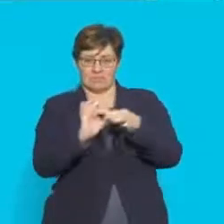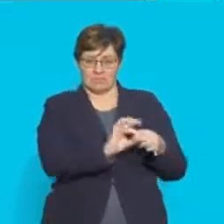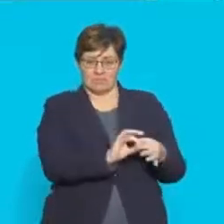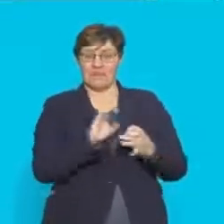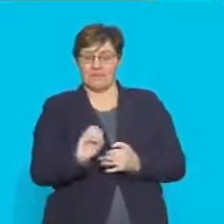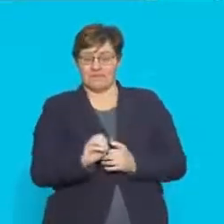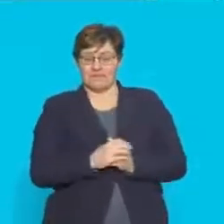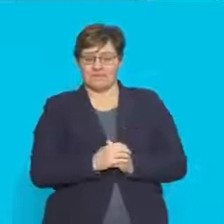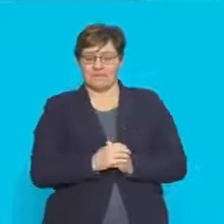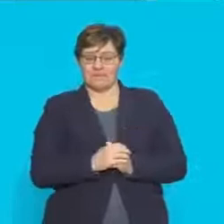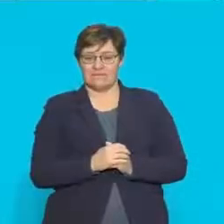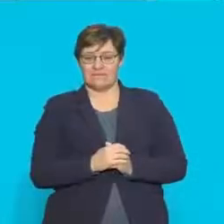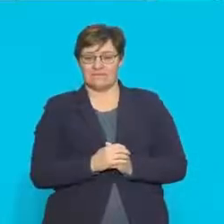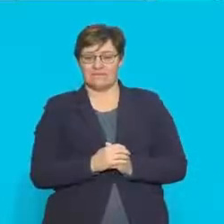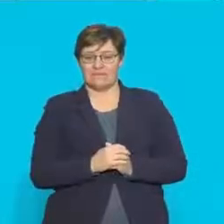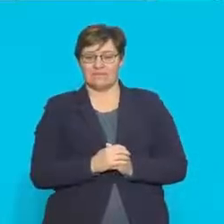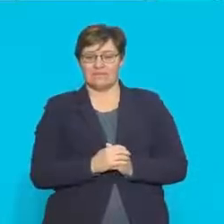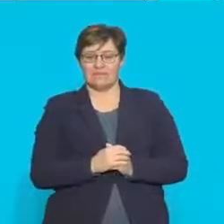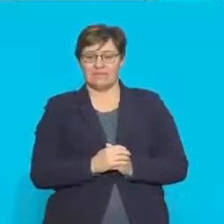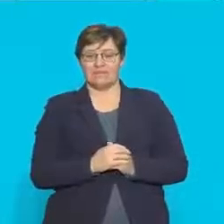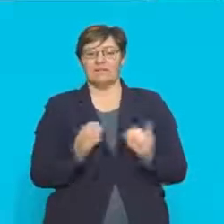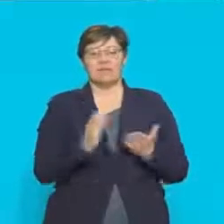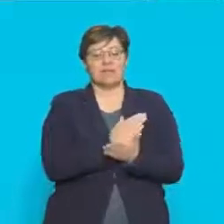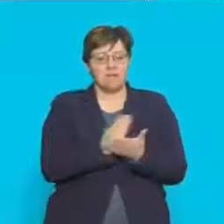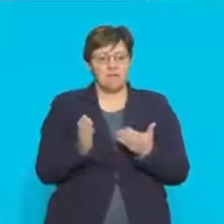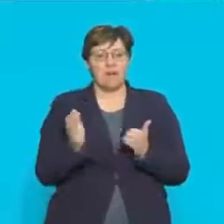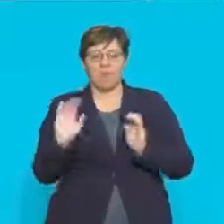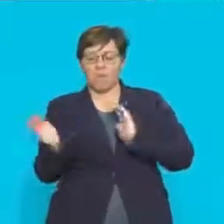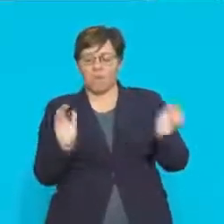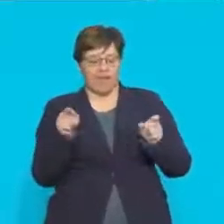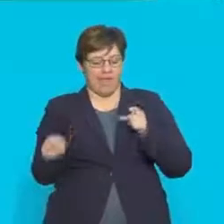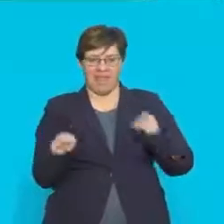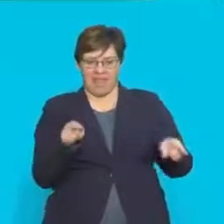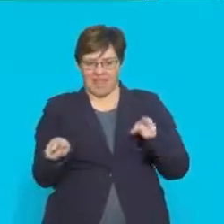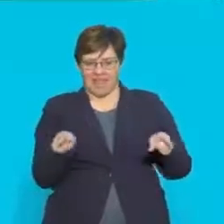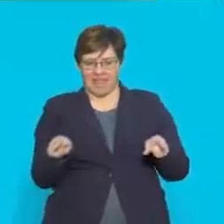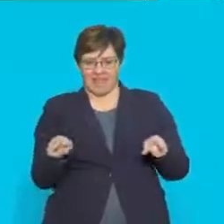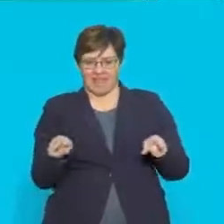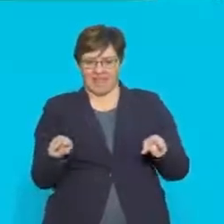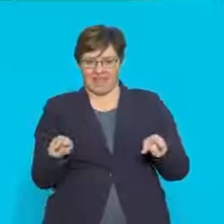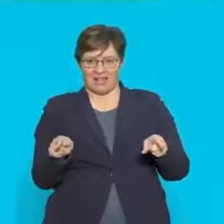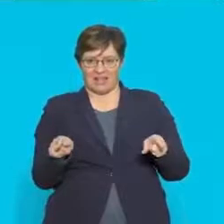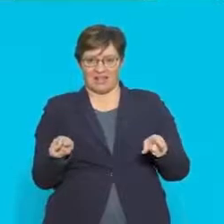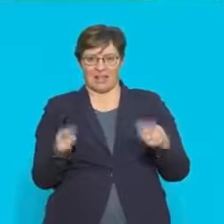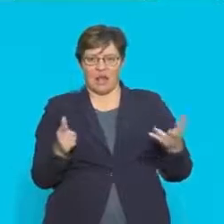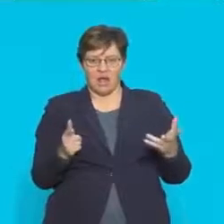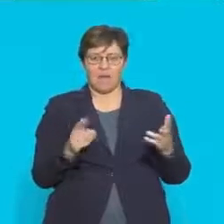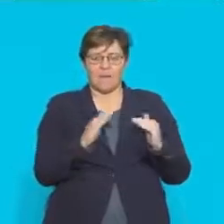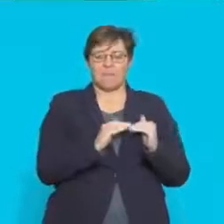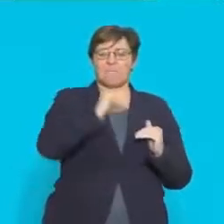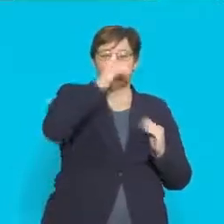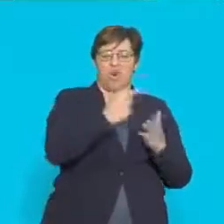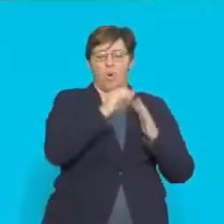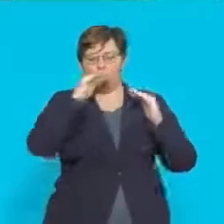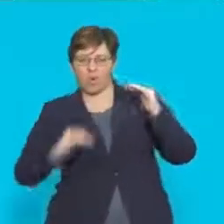right? And there is times where we compare two things to say this is in ascending order, so one is bigger than